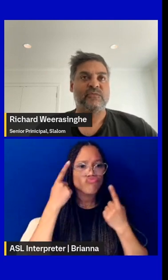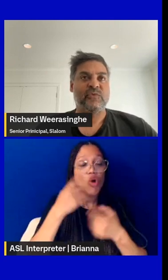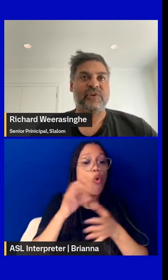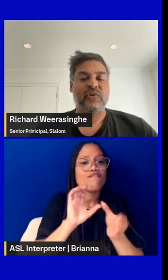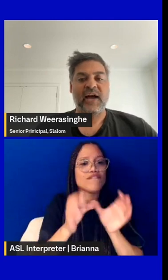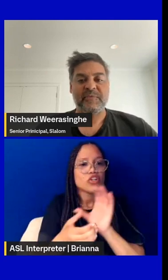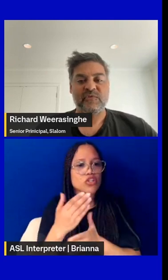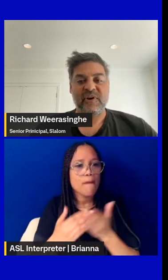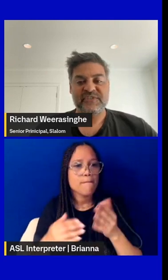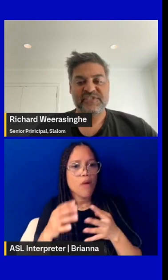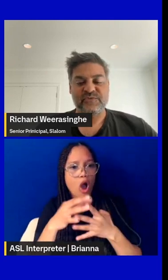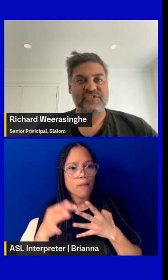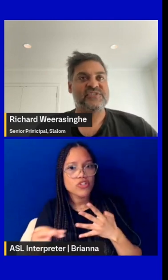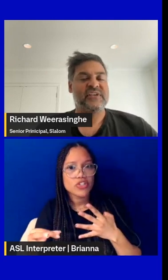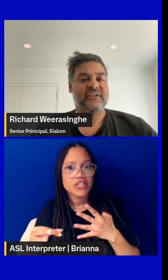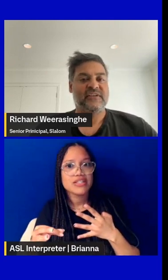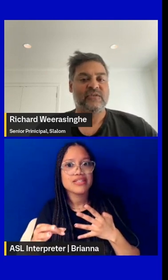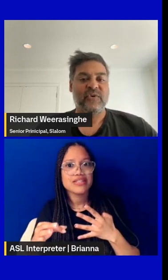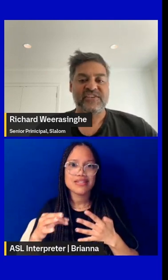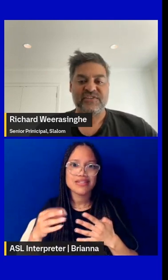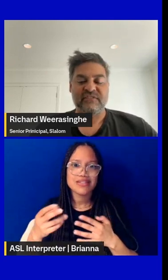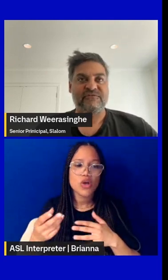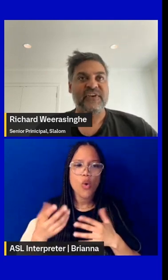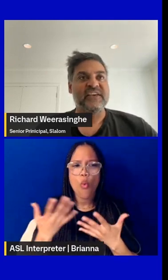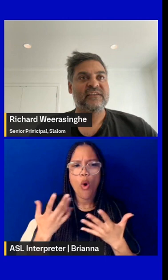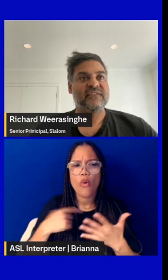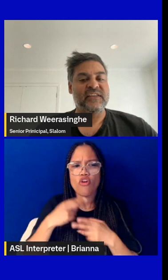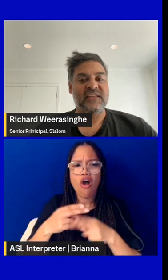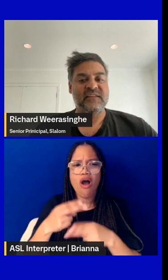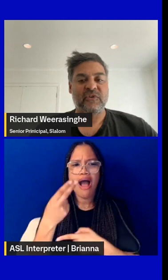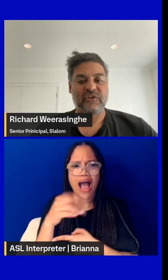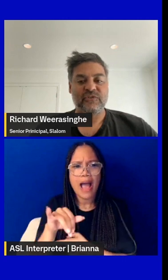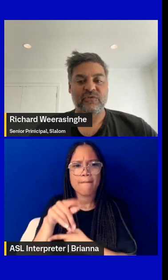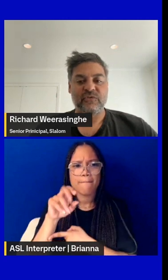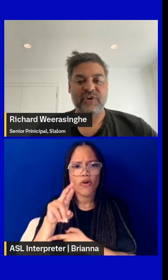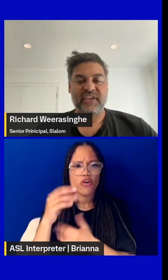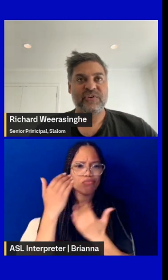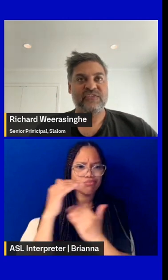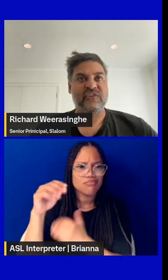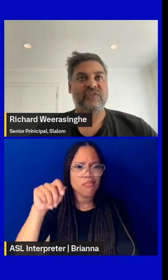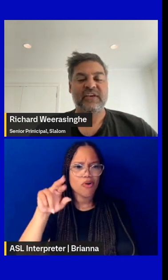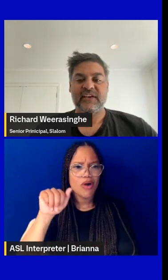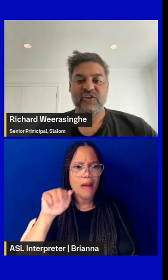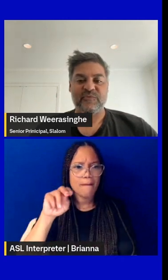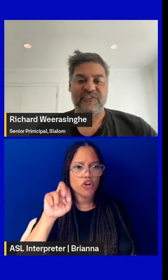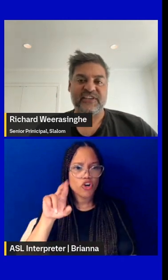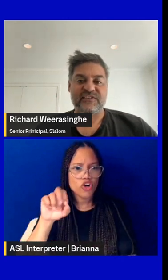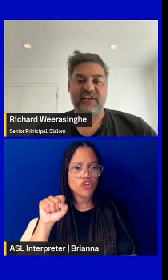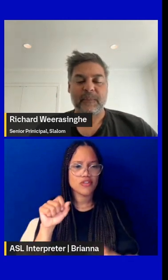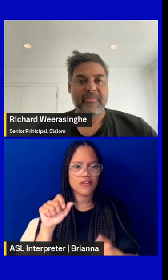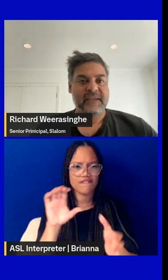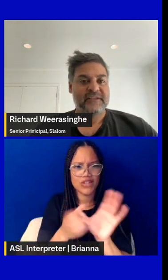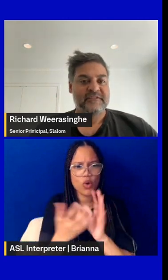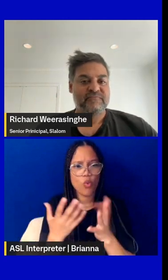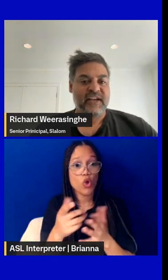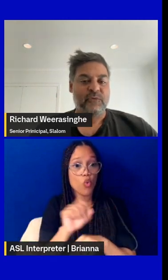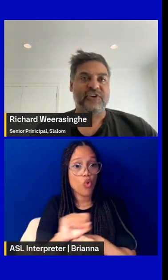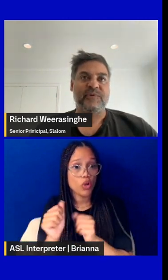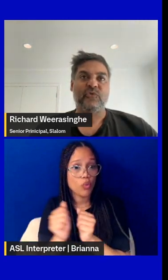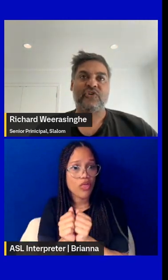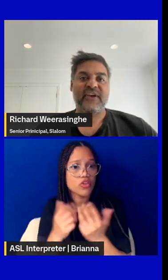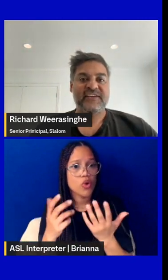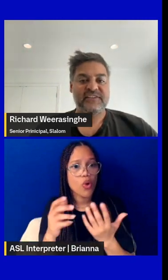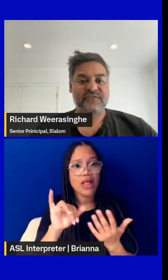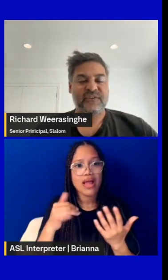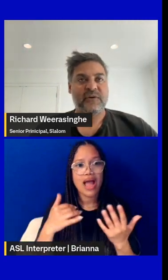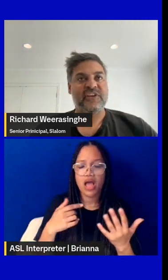some what we call hyperparameters, which is ways to configure the model you're working with. So it could be things like, I want you to be